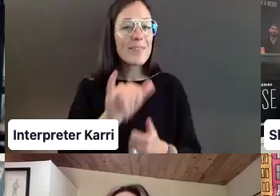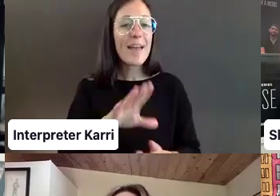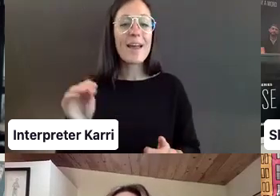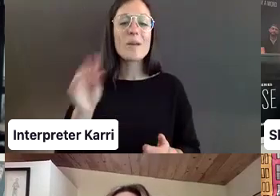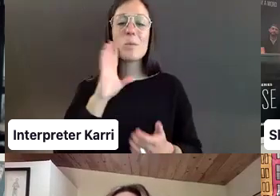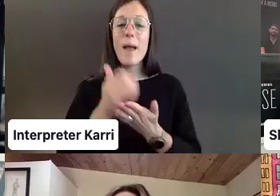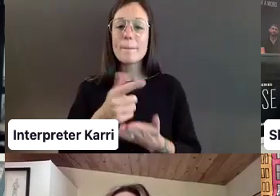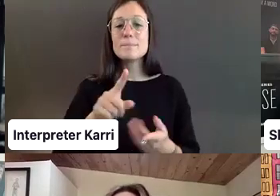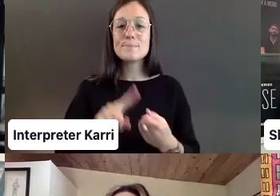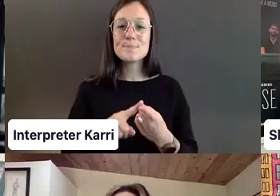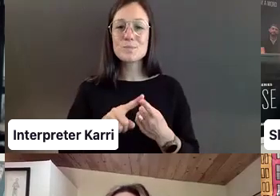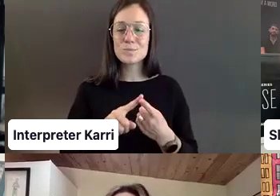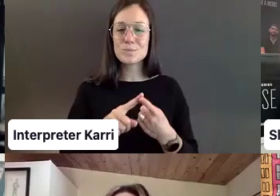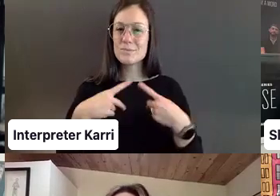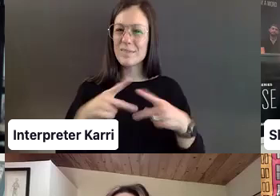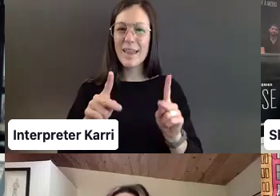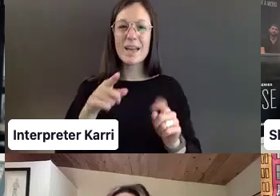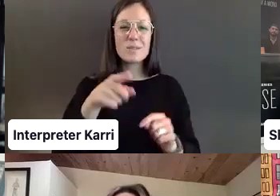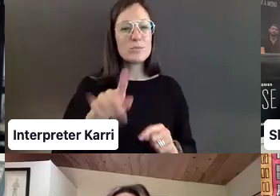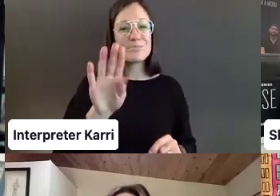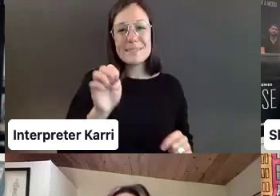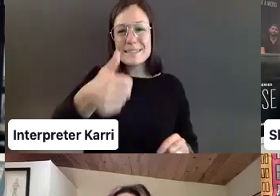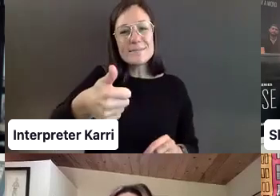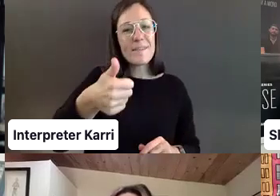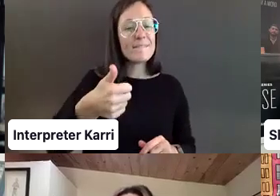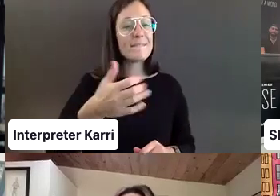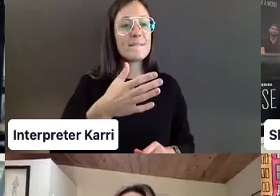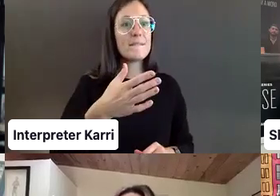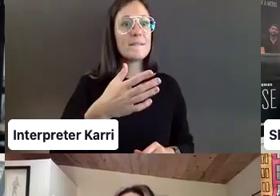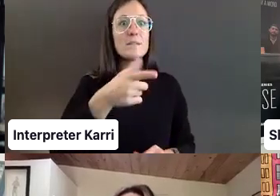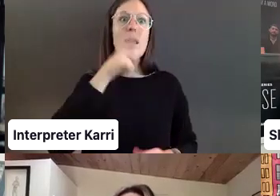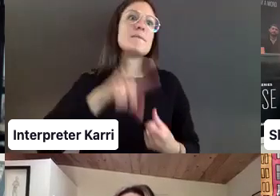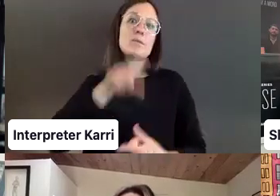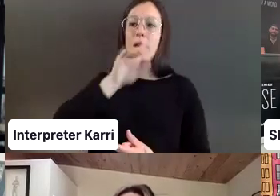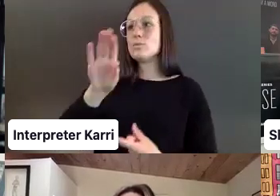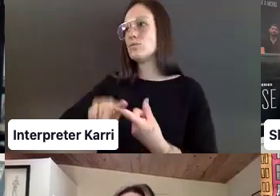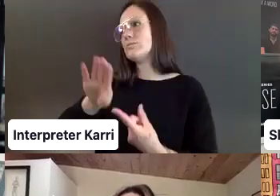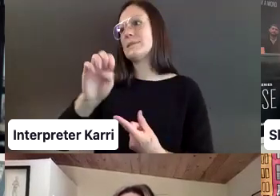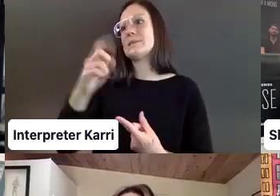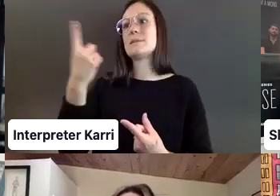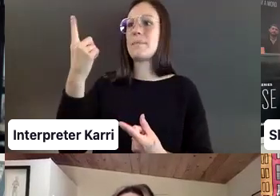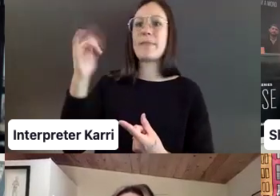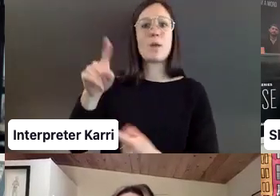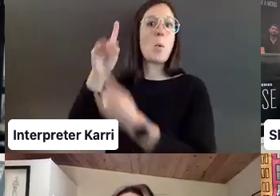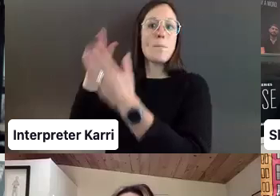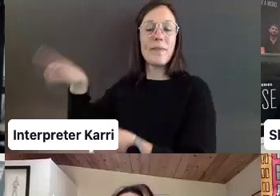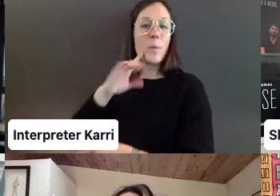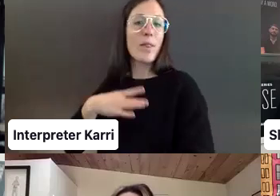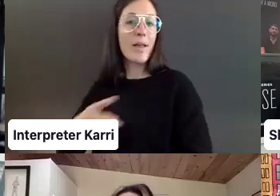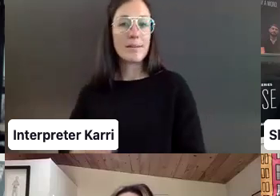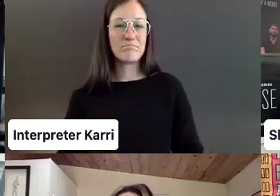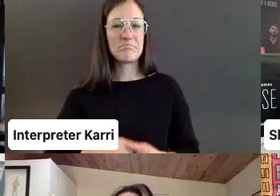to let you be more of yourself, not pretend to be something that you hope that they will like.